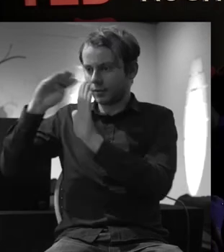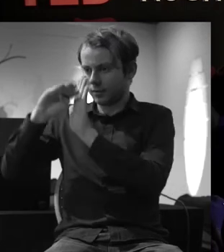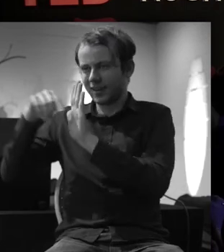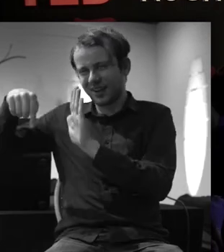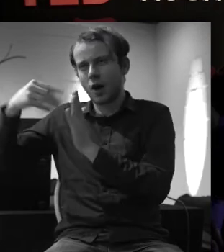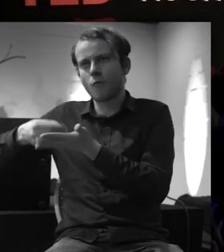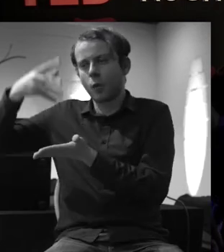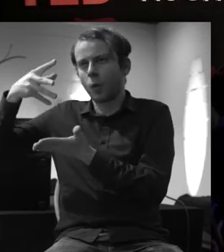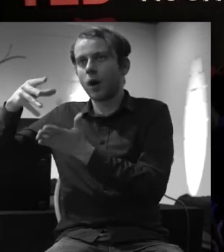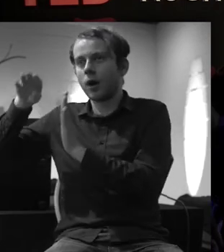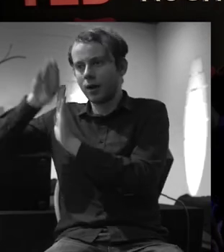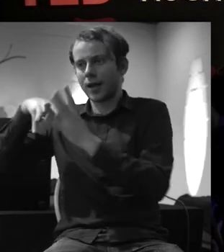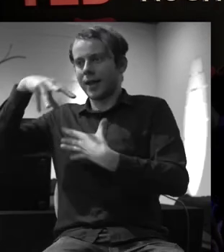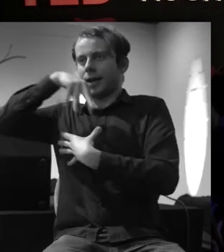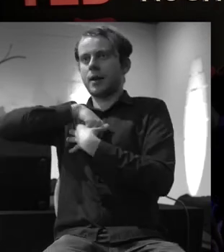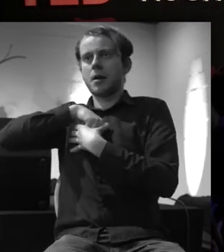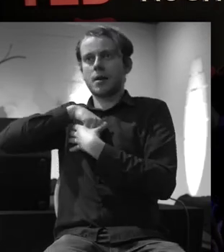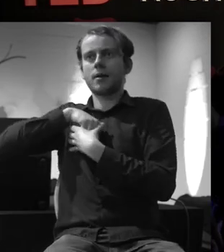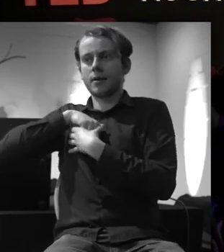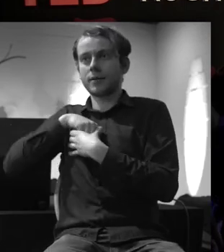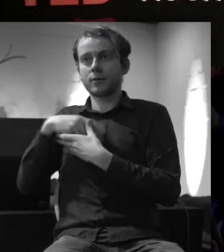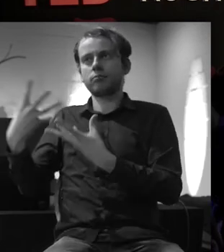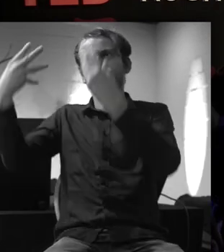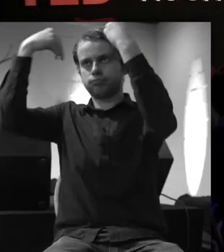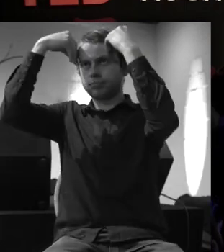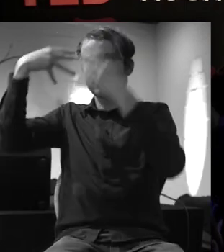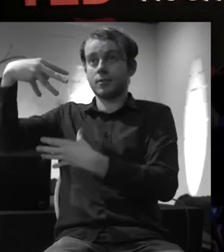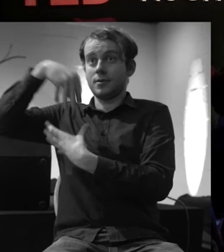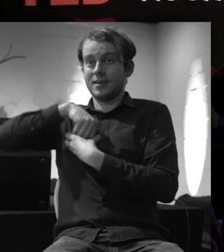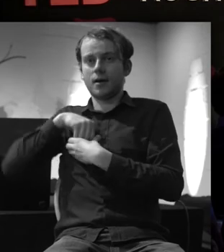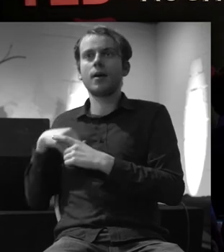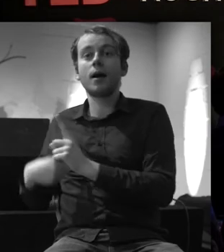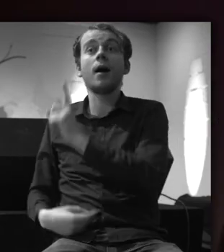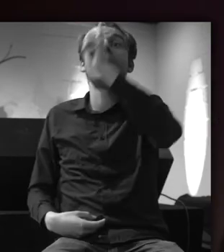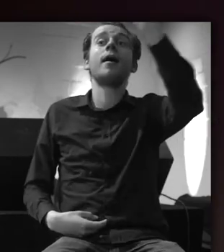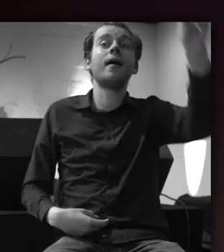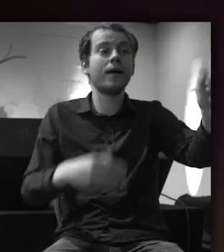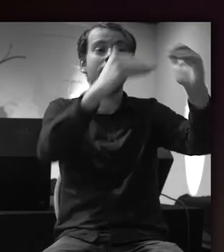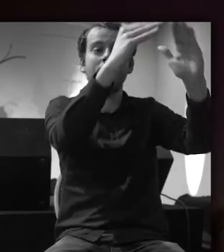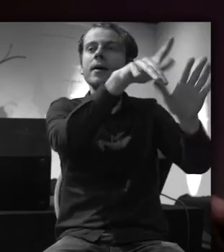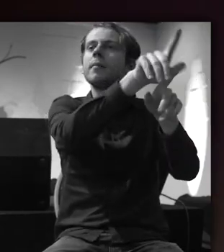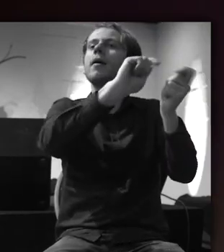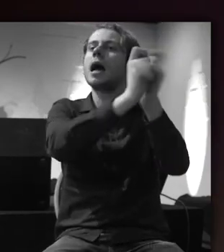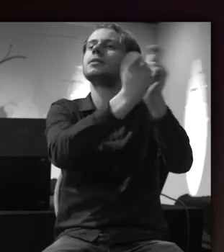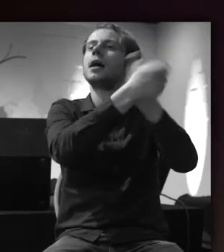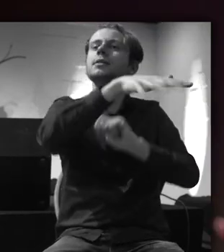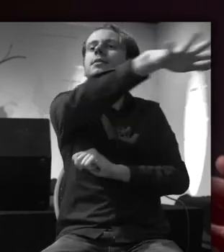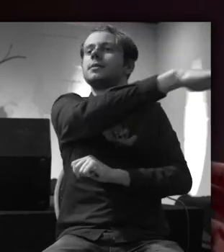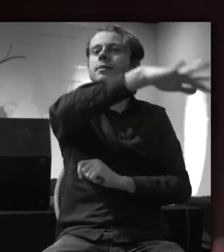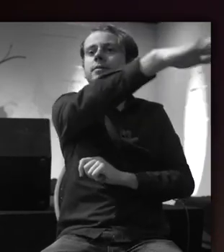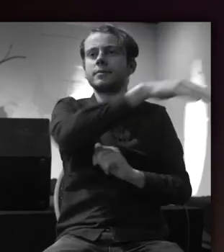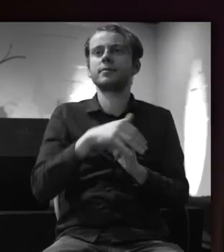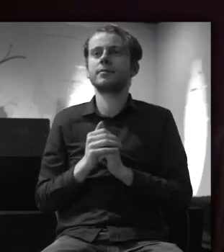community. And that's how we can help our country, or we can help or we can change our future. Between all the entrepreneurs in the